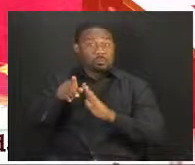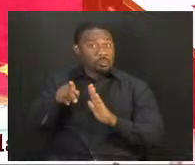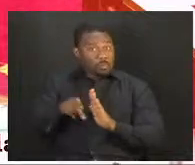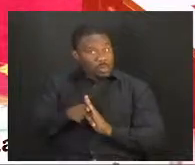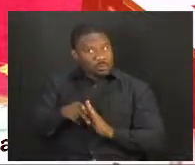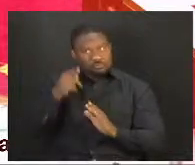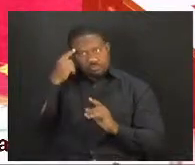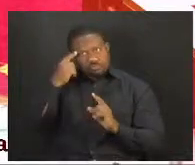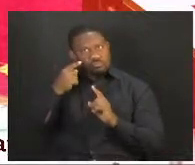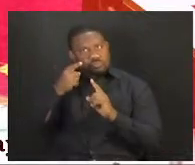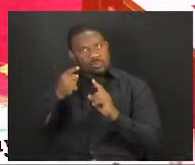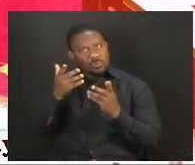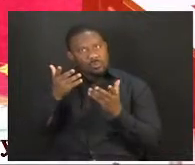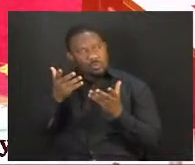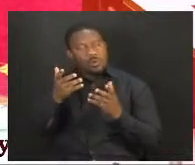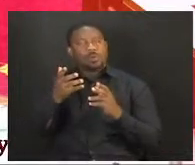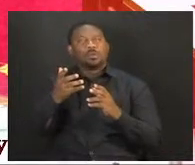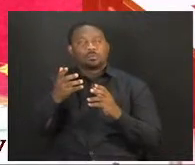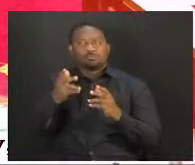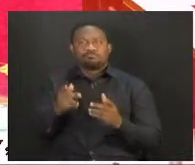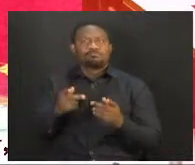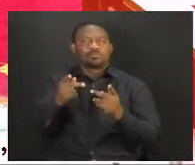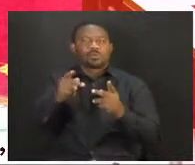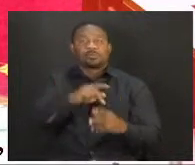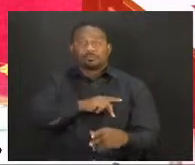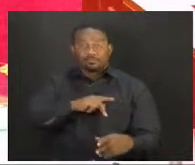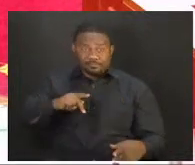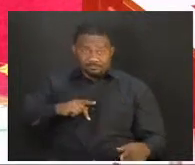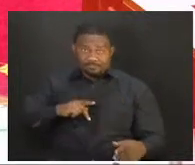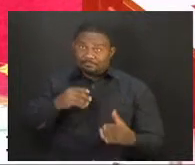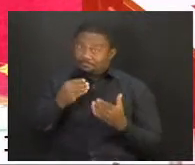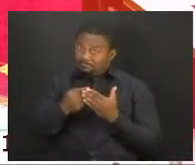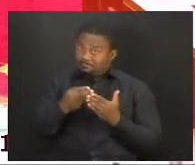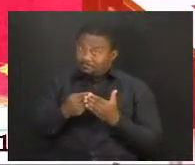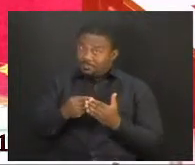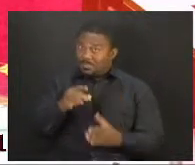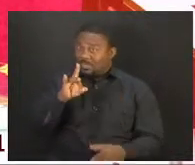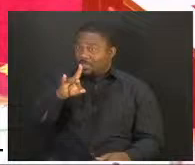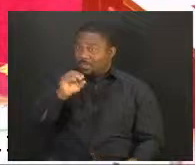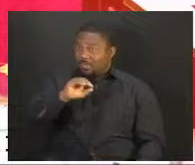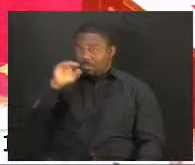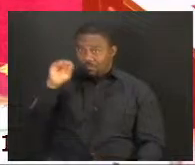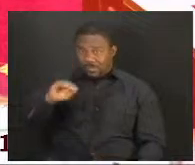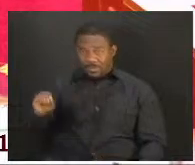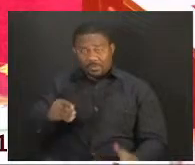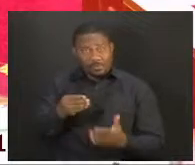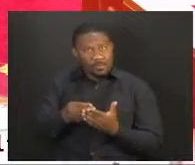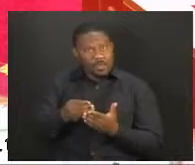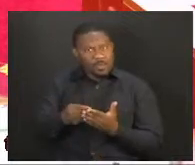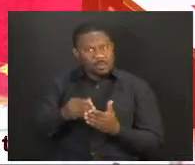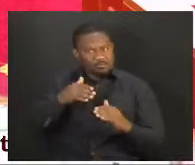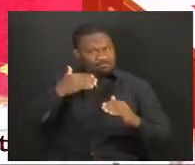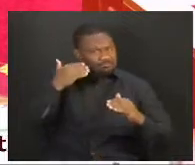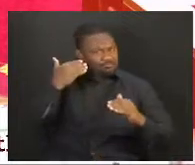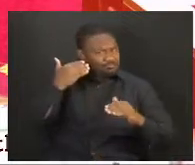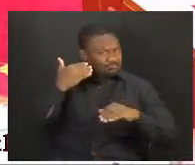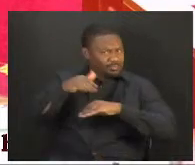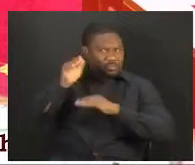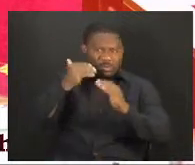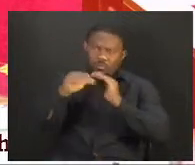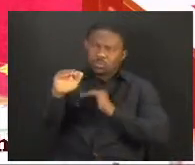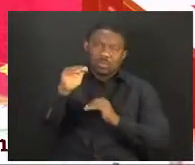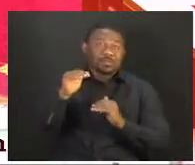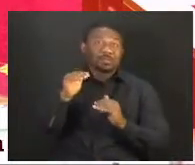and objective, we propose to Parliament that a minimum of 80% of the funds should be sent directly to the